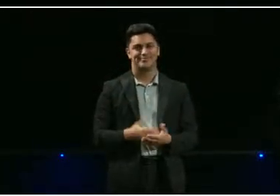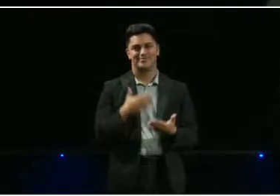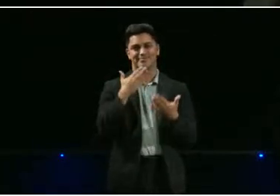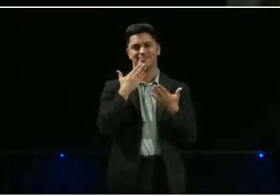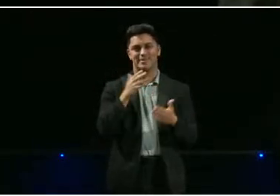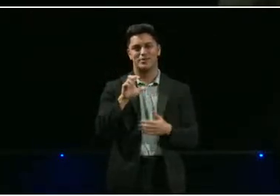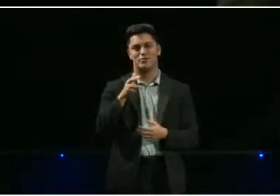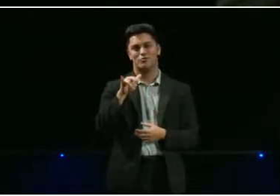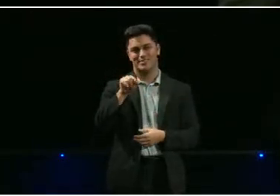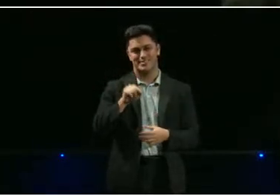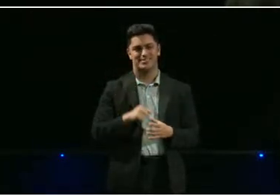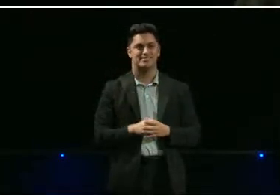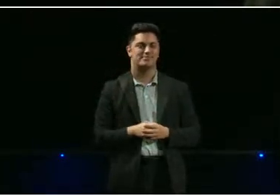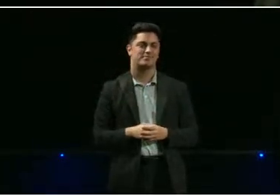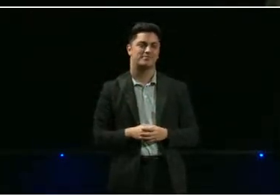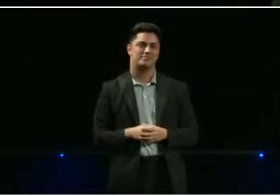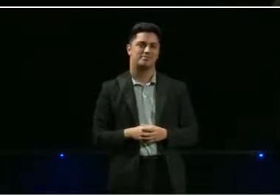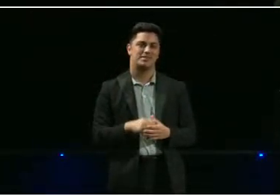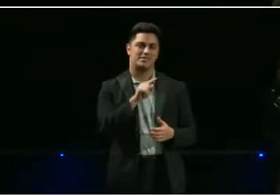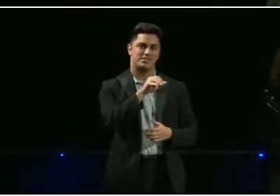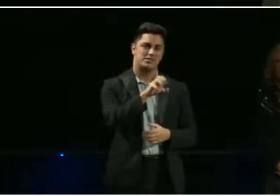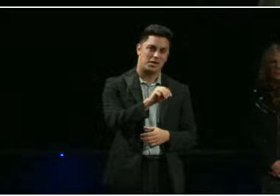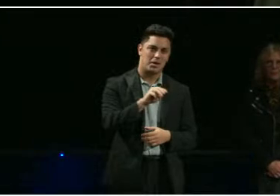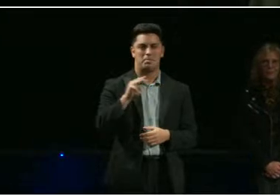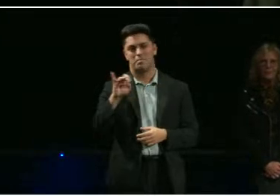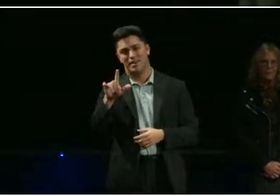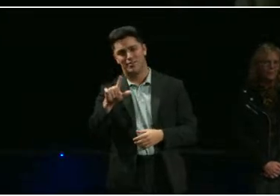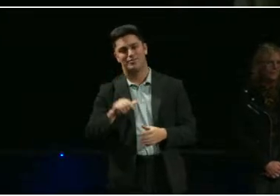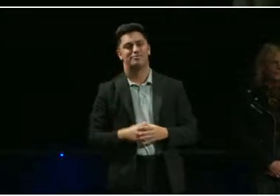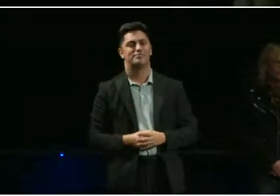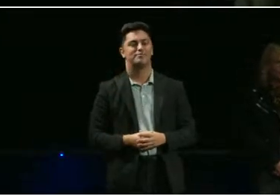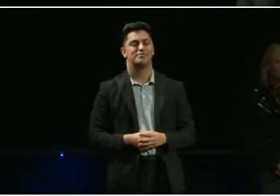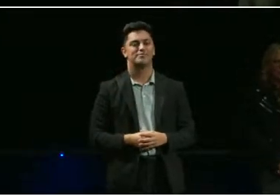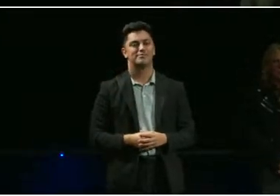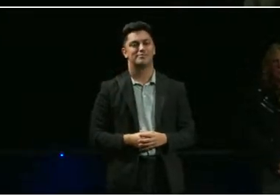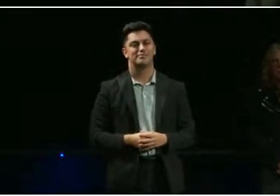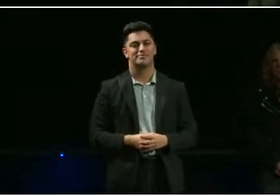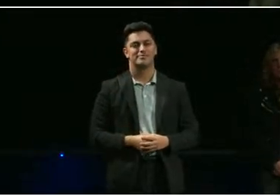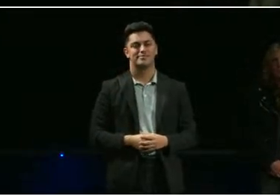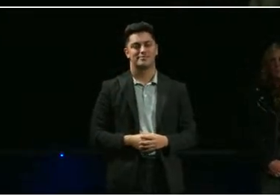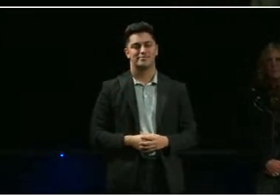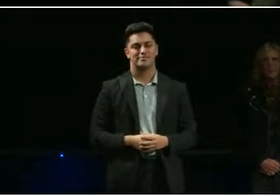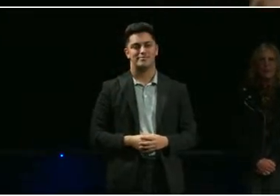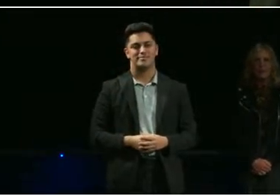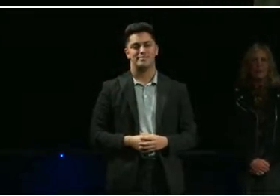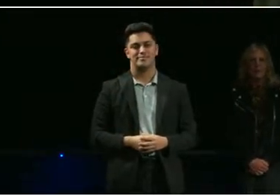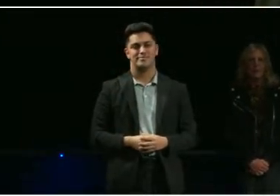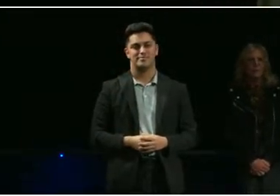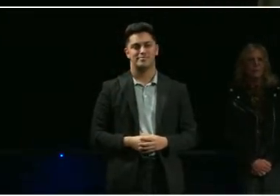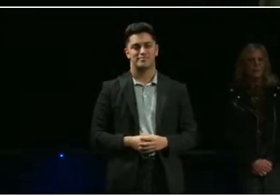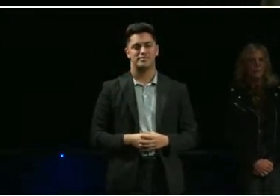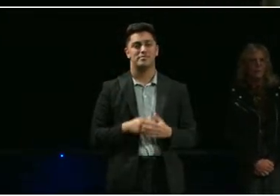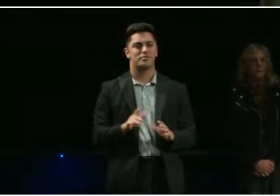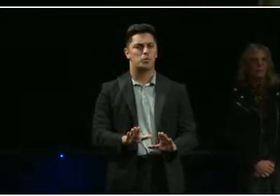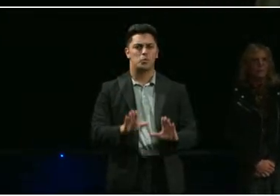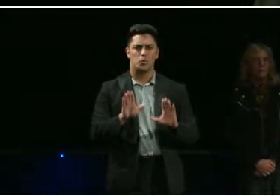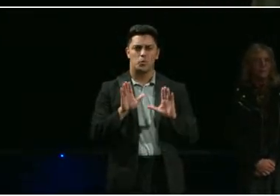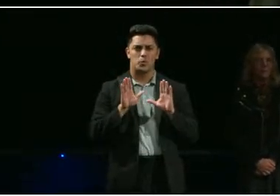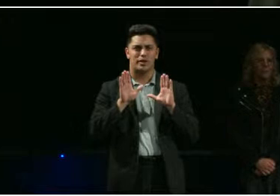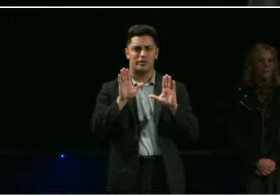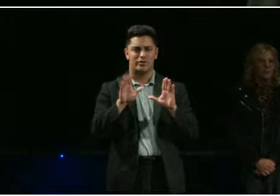Thank you, Chris, and Jean, and Tom, and Michael. And this is such a